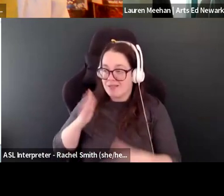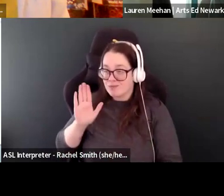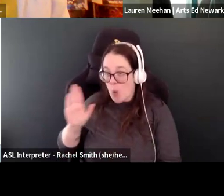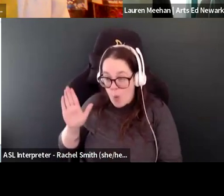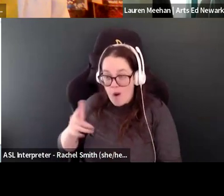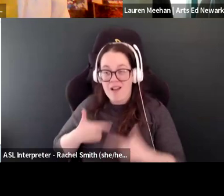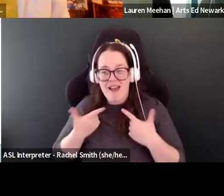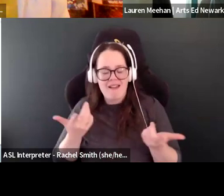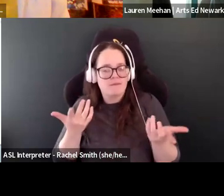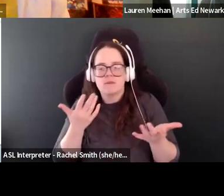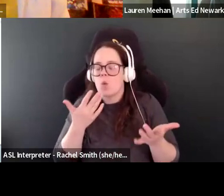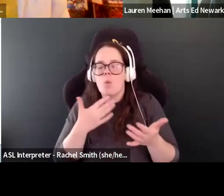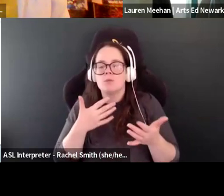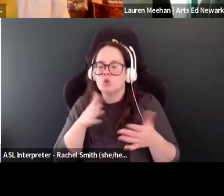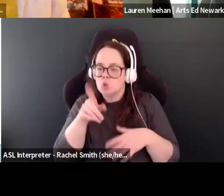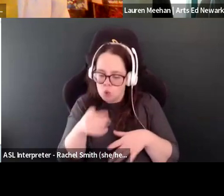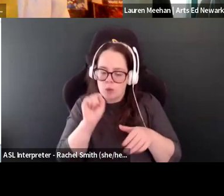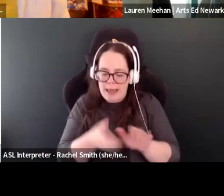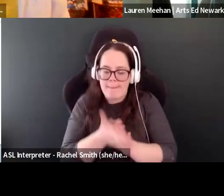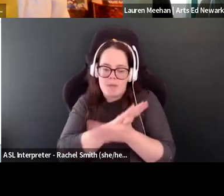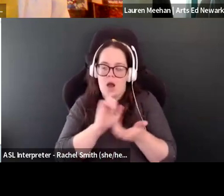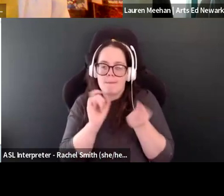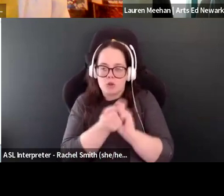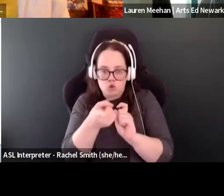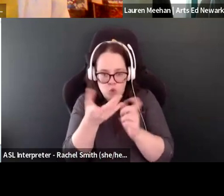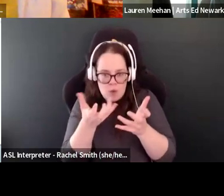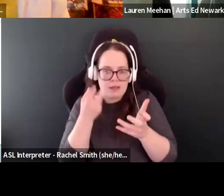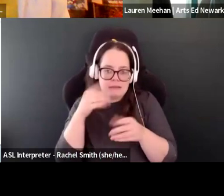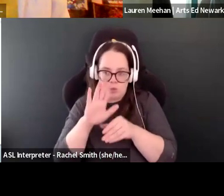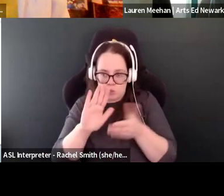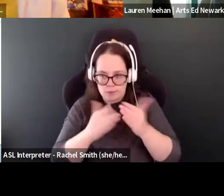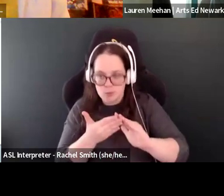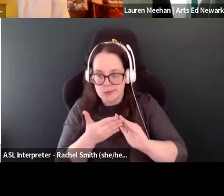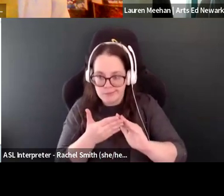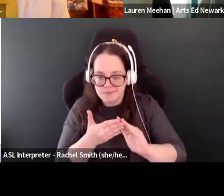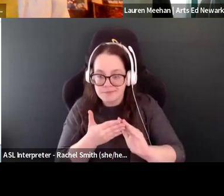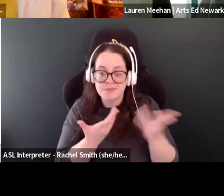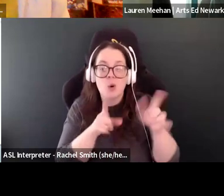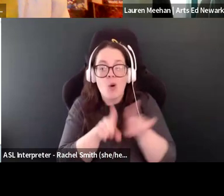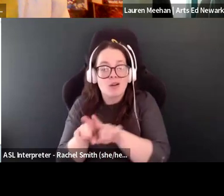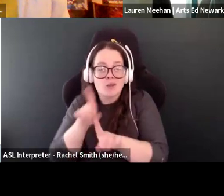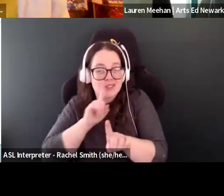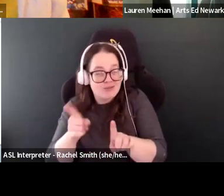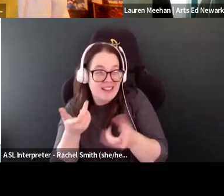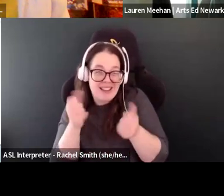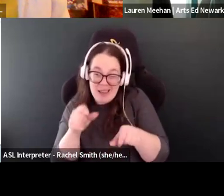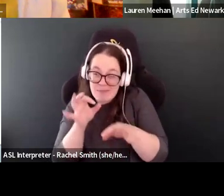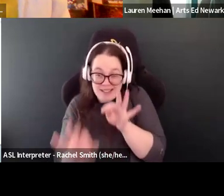So um, it's also really as easy